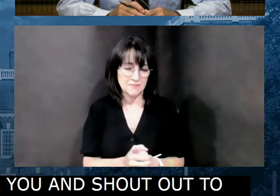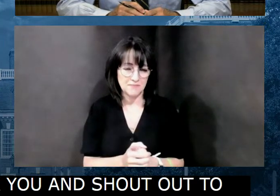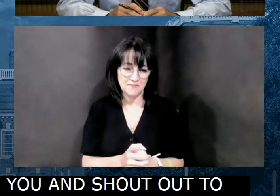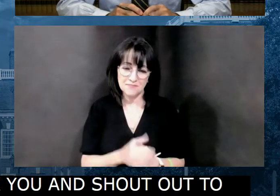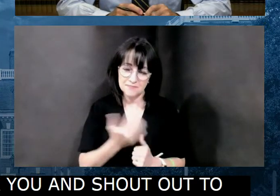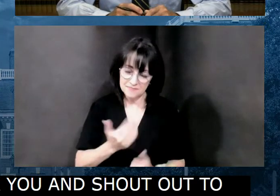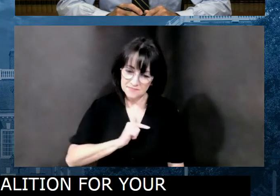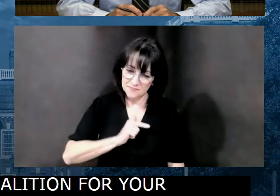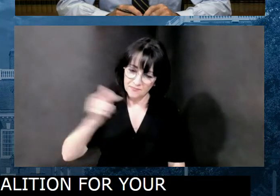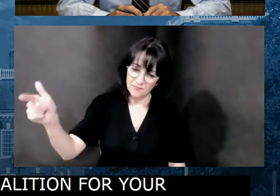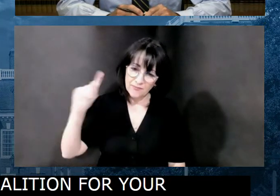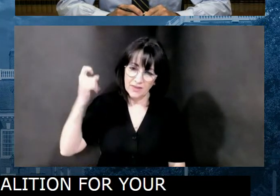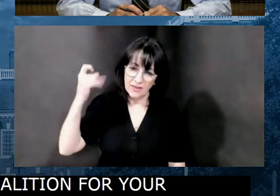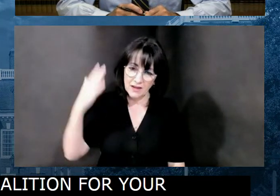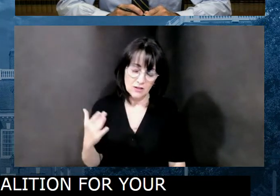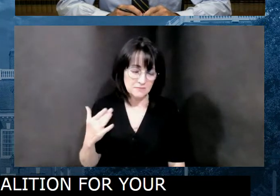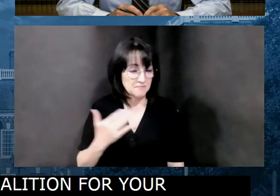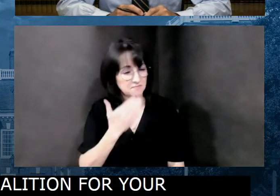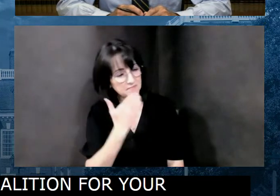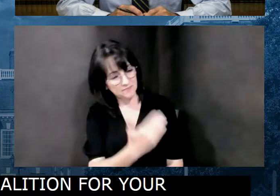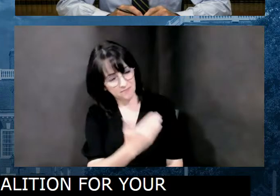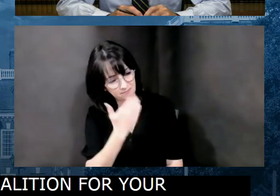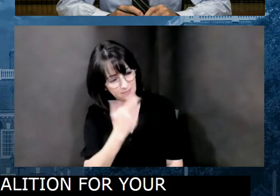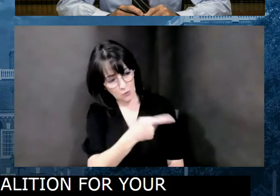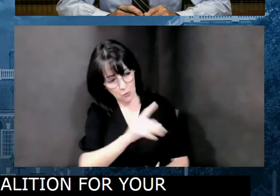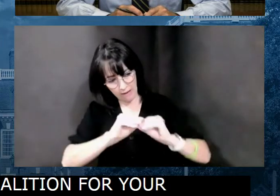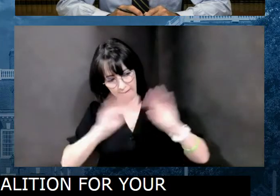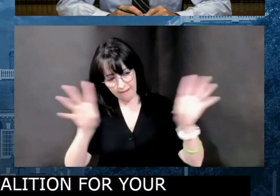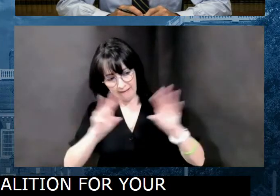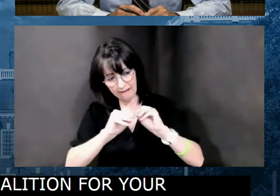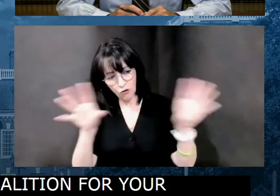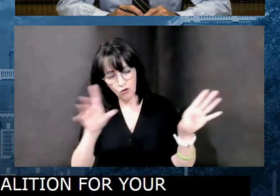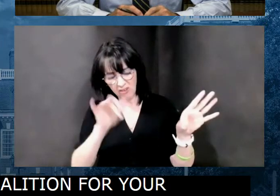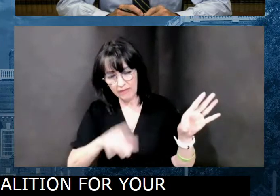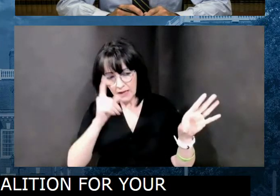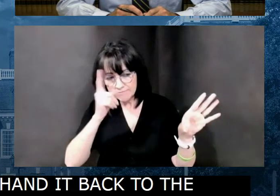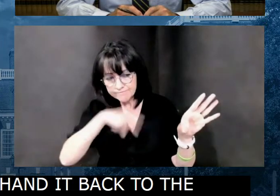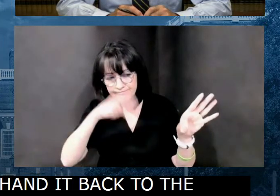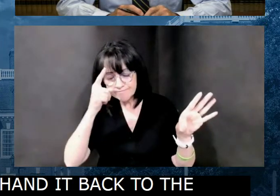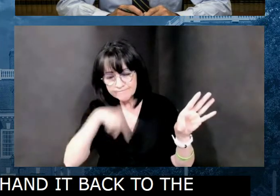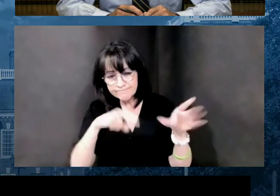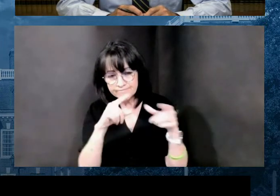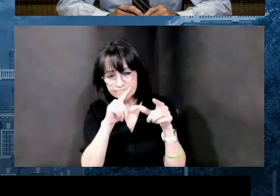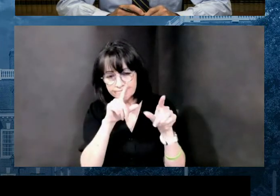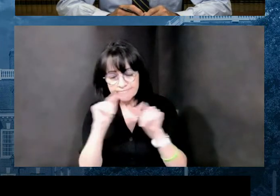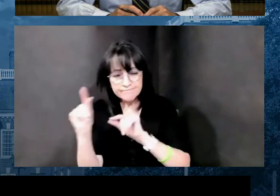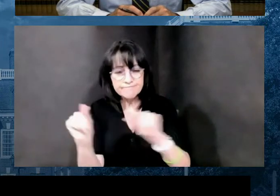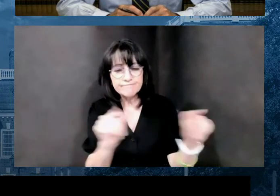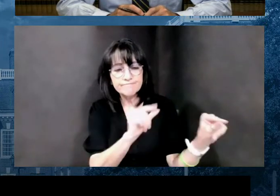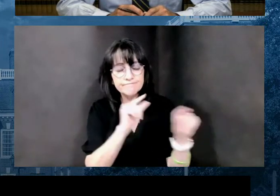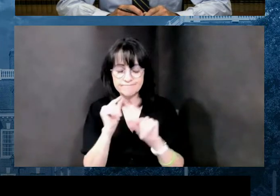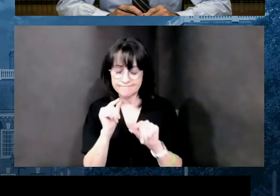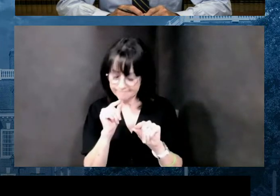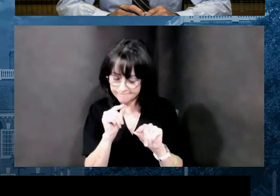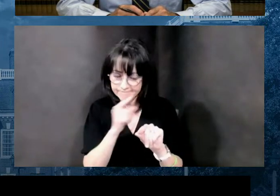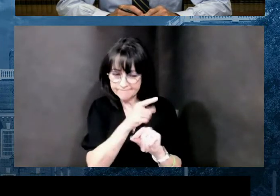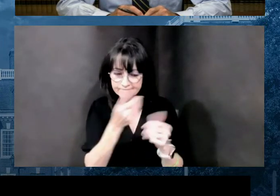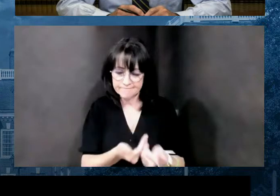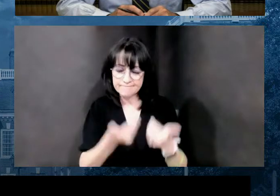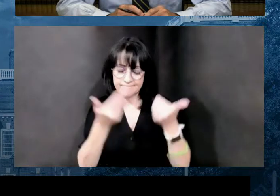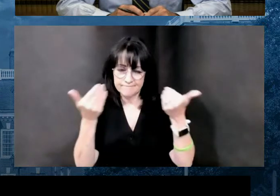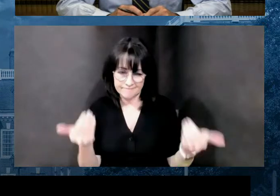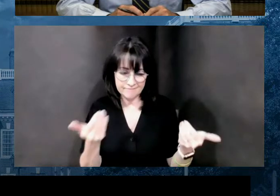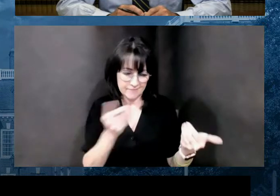rumors. Thank you for separating fact from fiction. What we do know about the vaccines is that they are